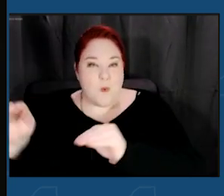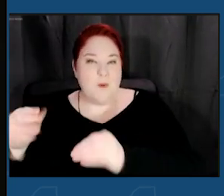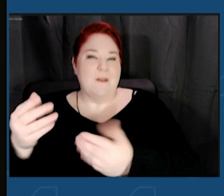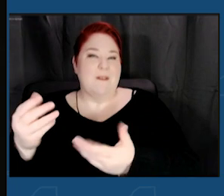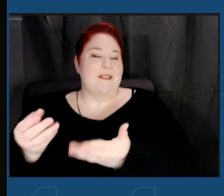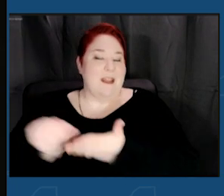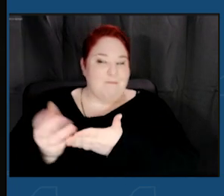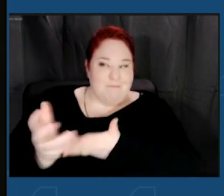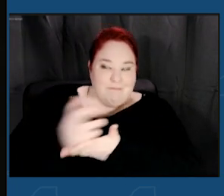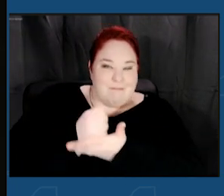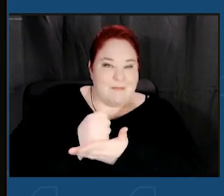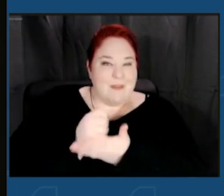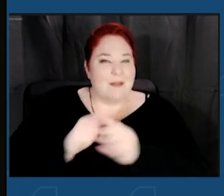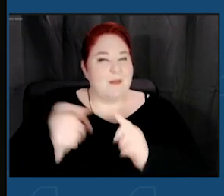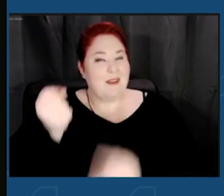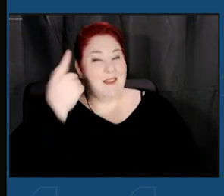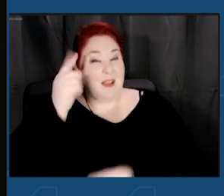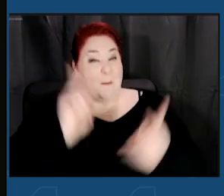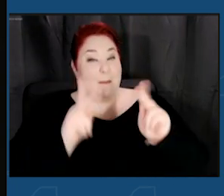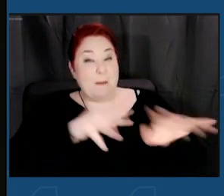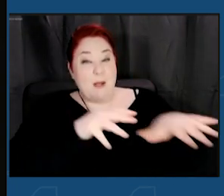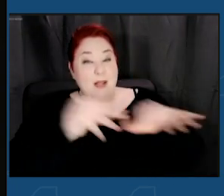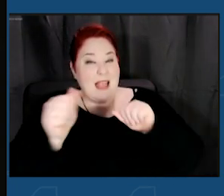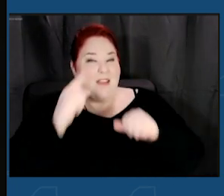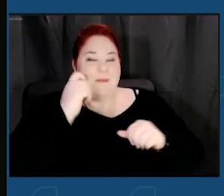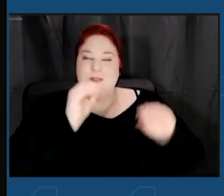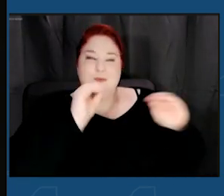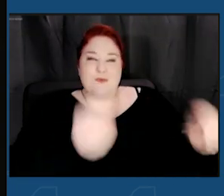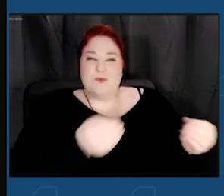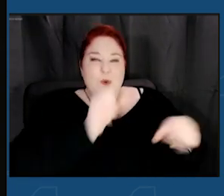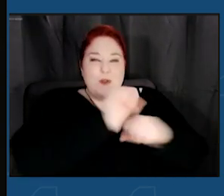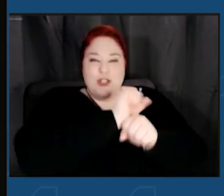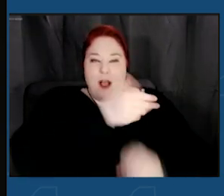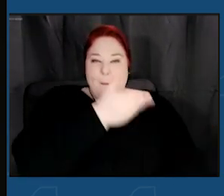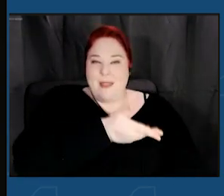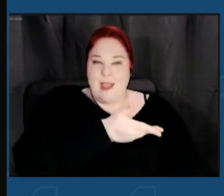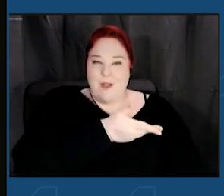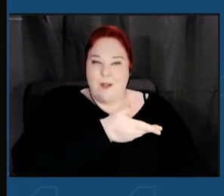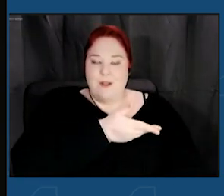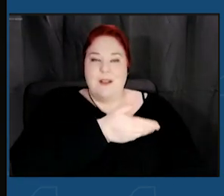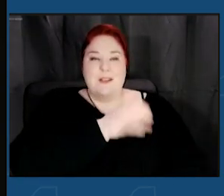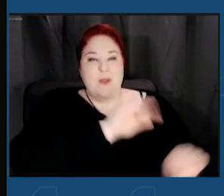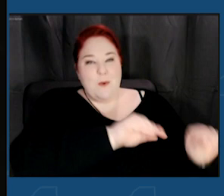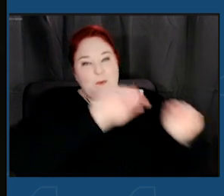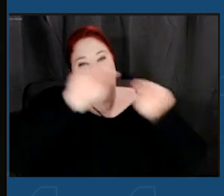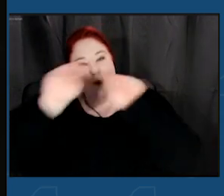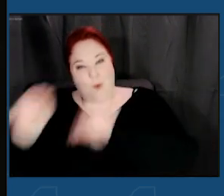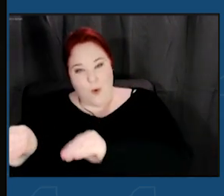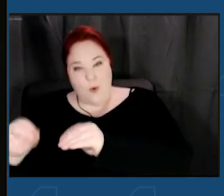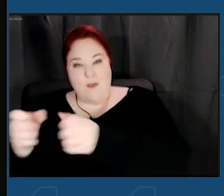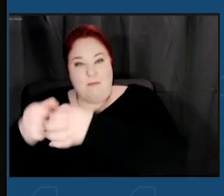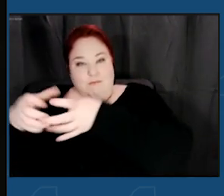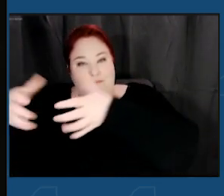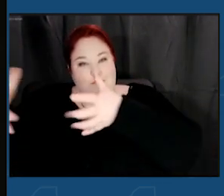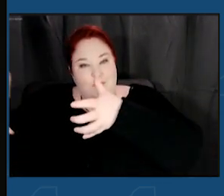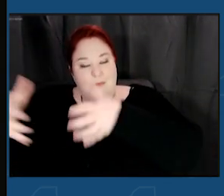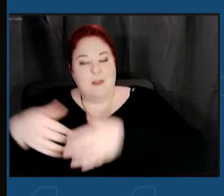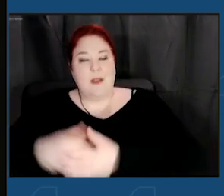But so many people left because there weren't jobs, so I'm so focused on jobs. But also, the people we have here, we have to feed